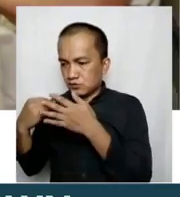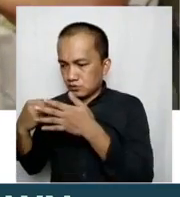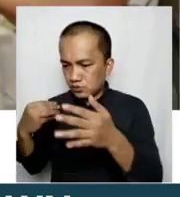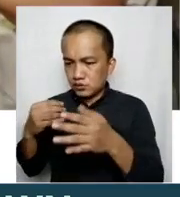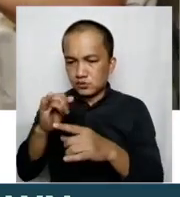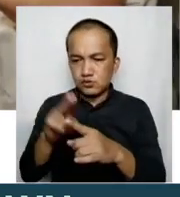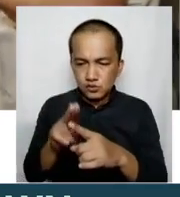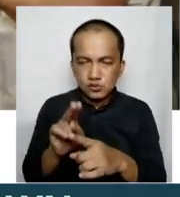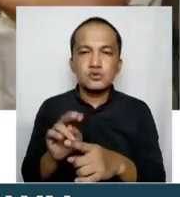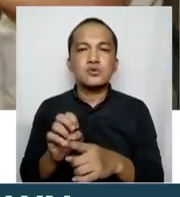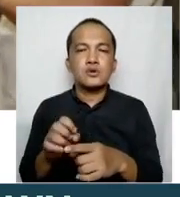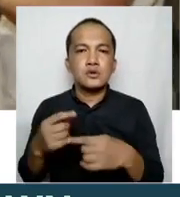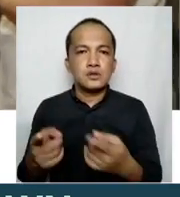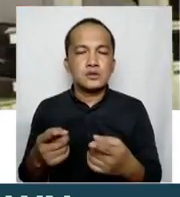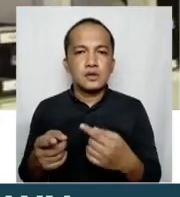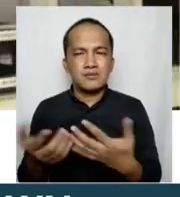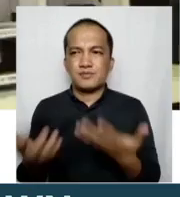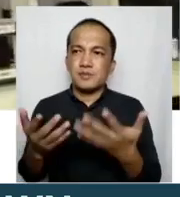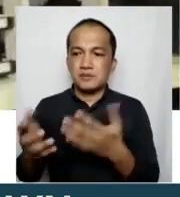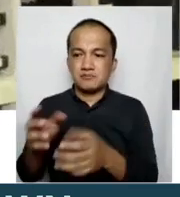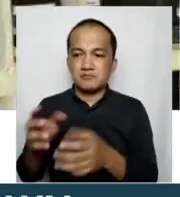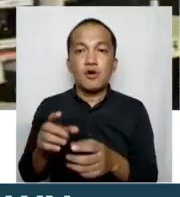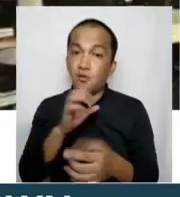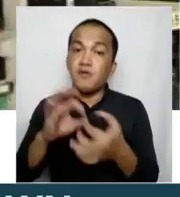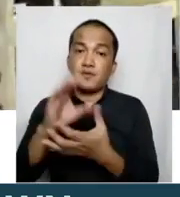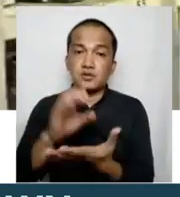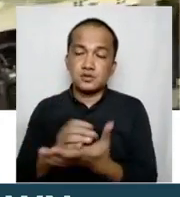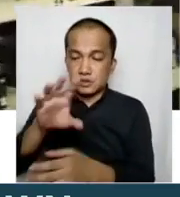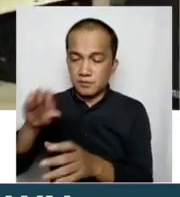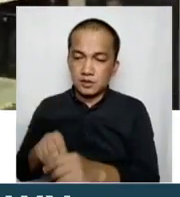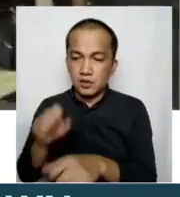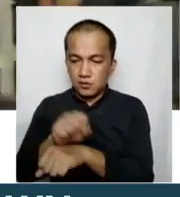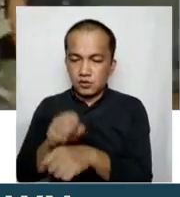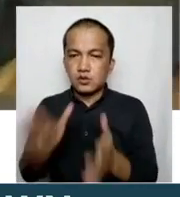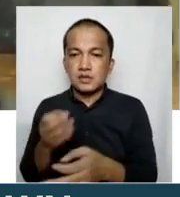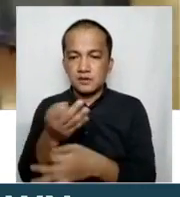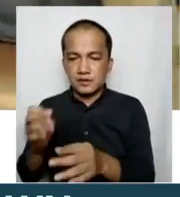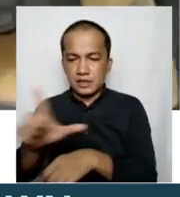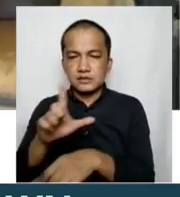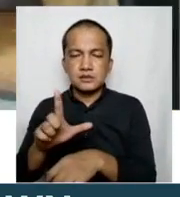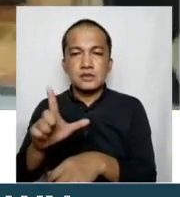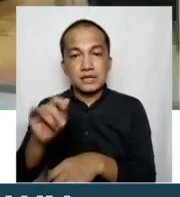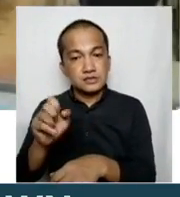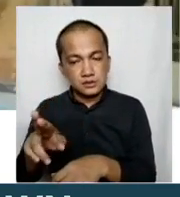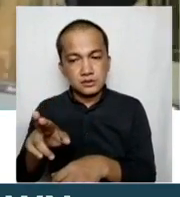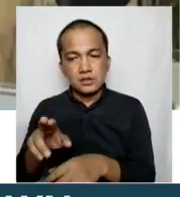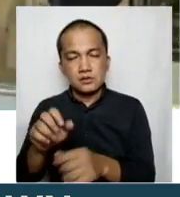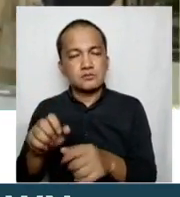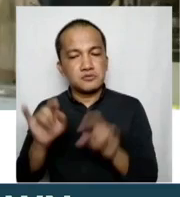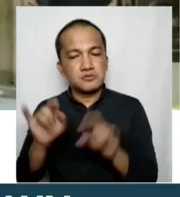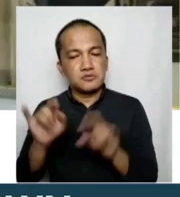Yes. Syempre kasama po dito yung mga workers and freelancers also working with media mm-hmm. And that includes